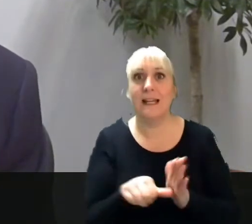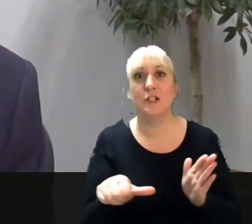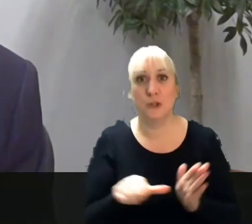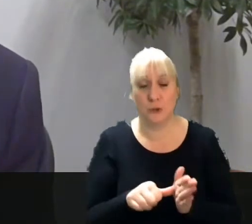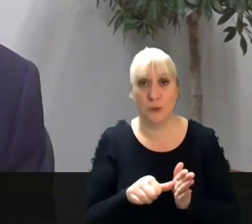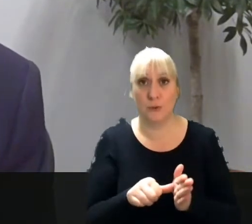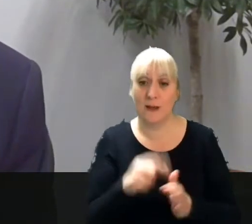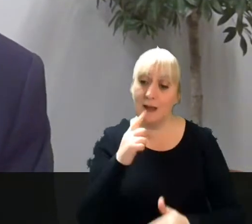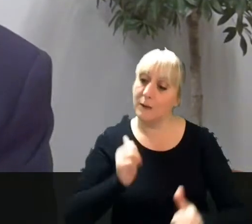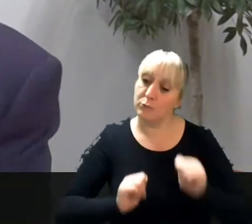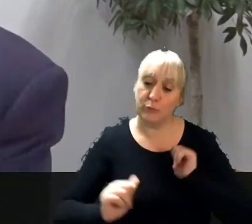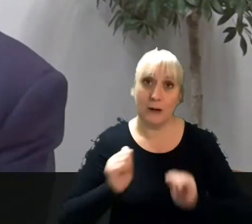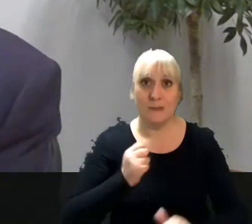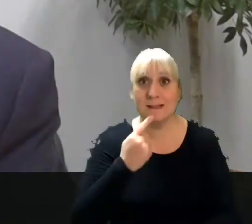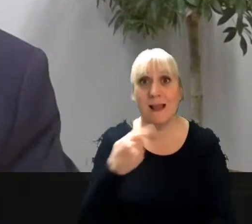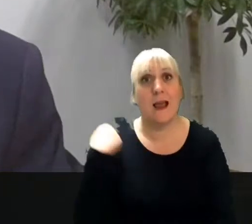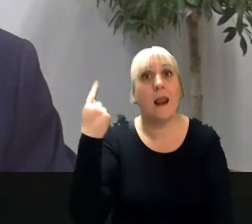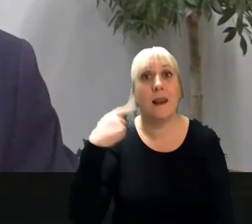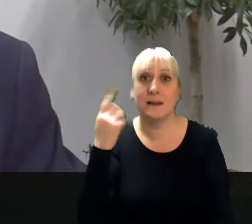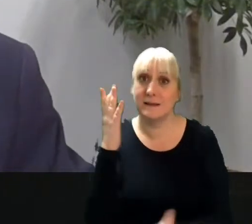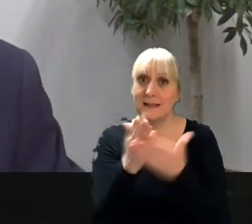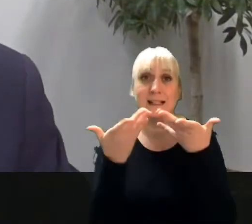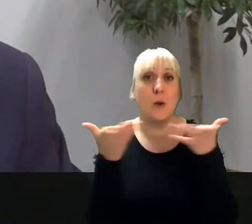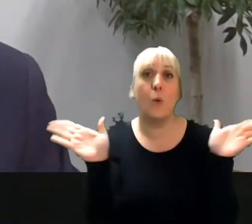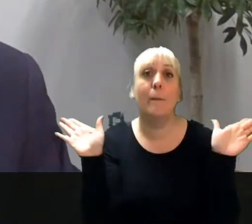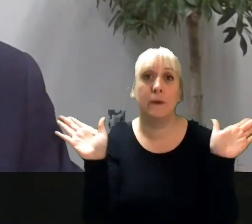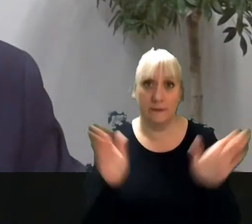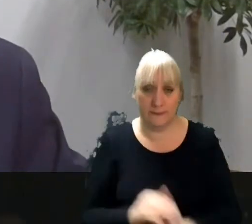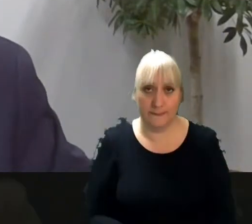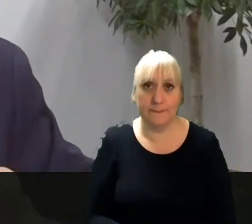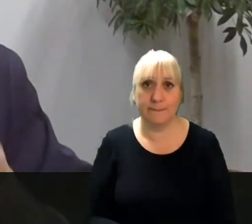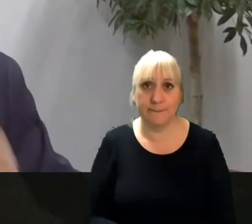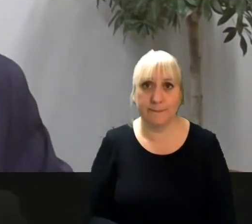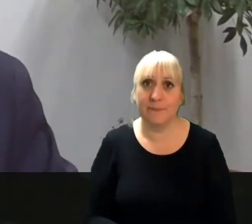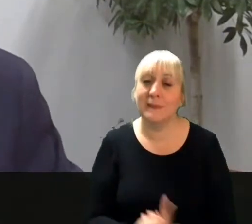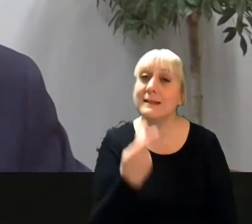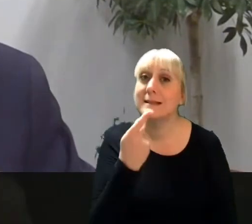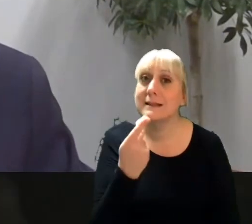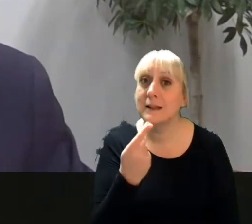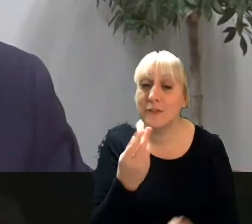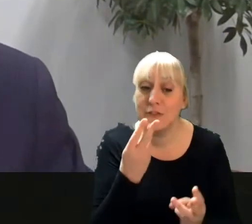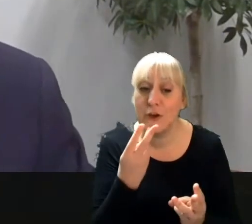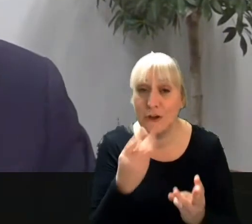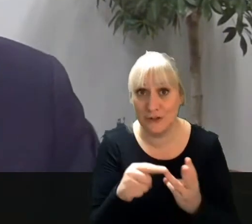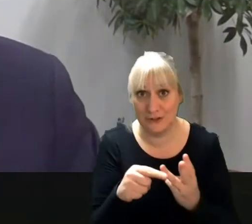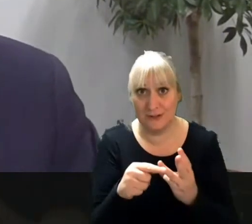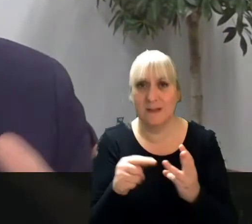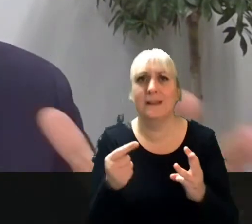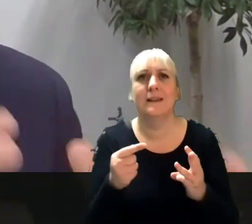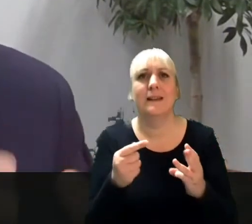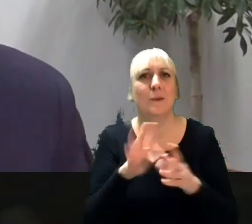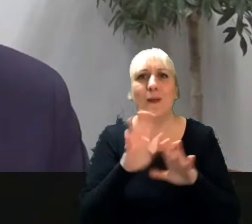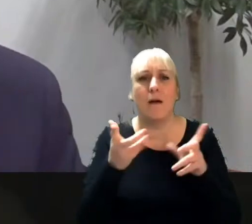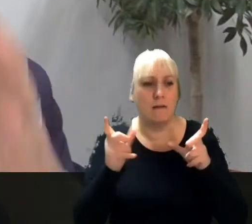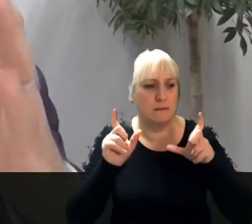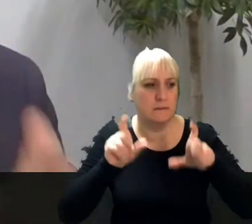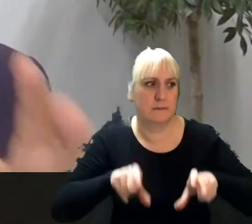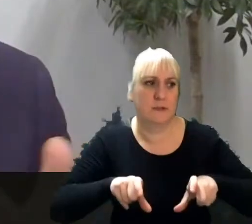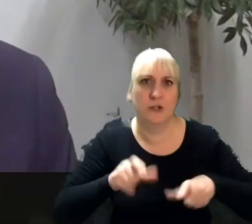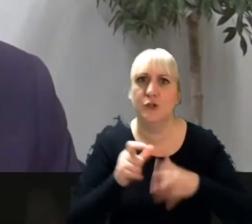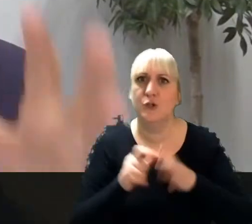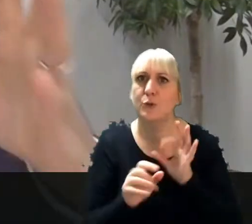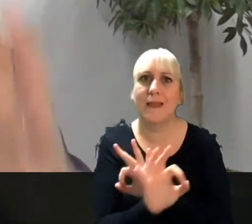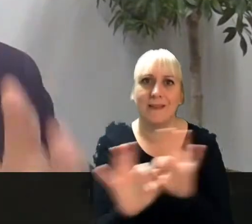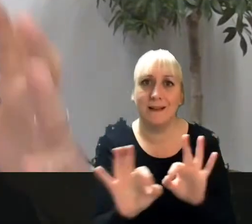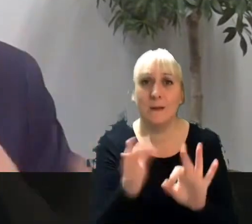to say London is open. The third thing is we've got to not stand still. It's really important that we learn the lessons from previous crises. So in the Second